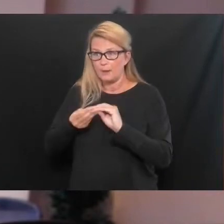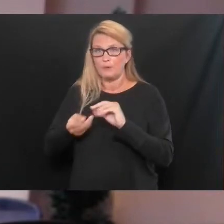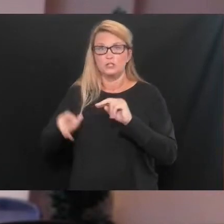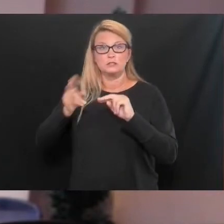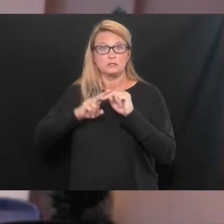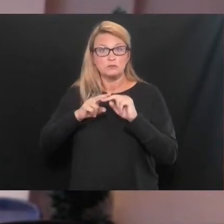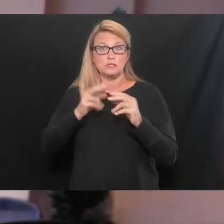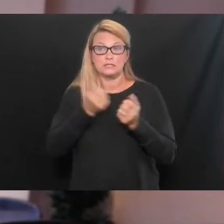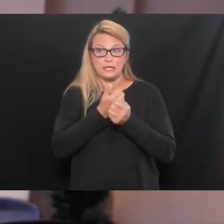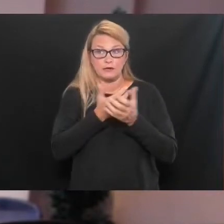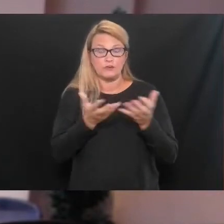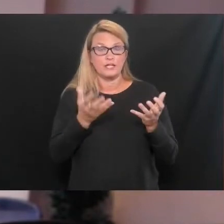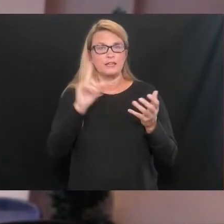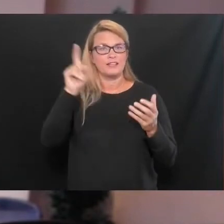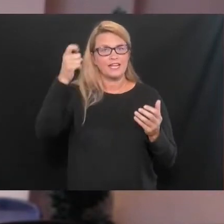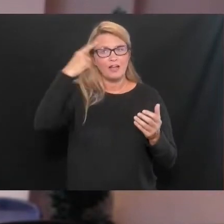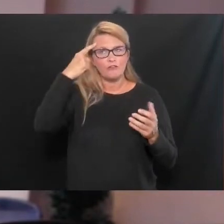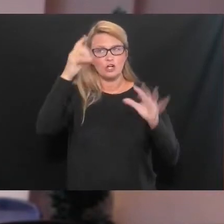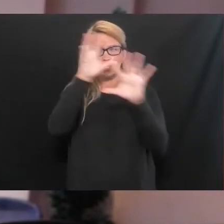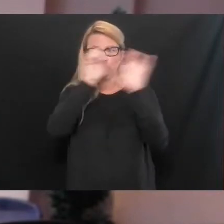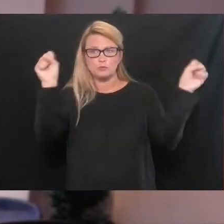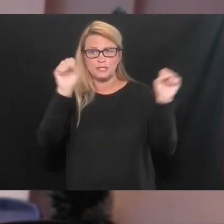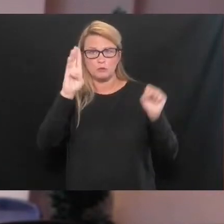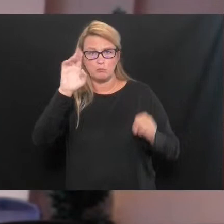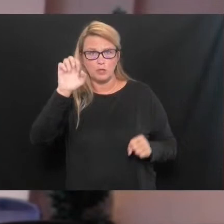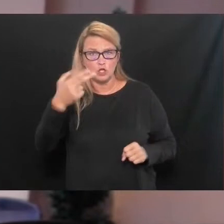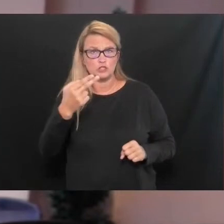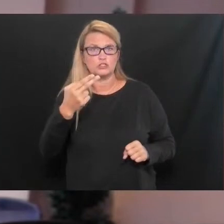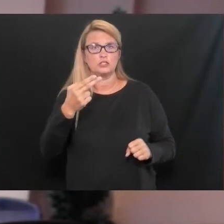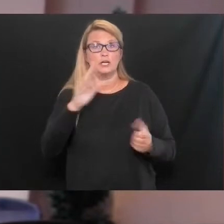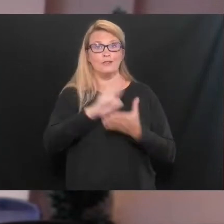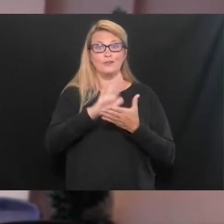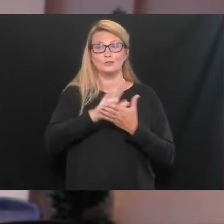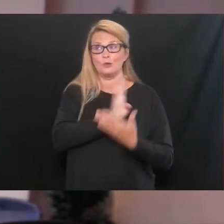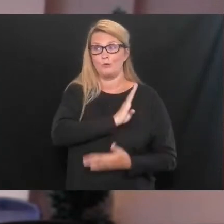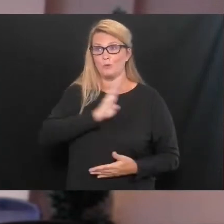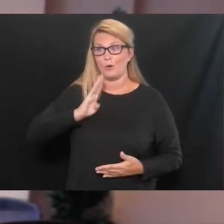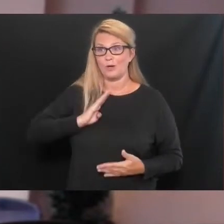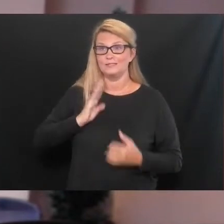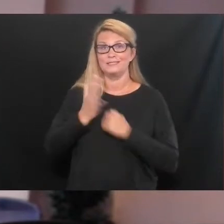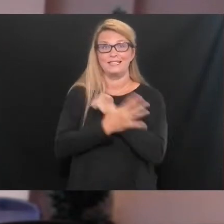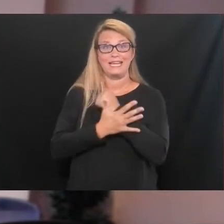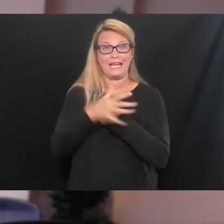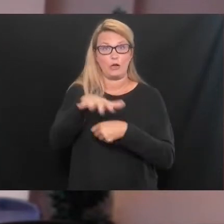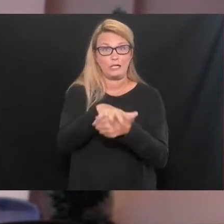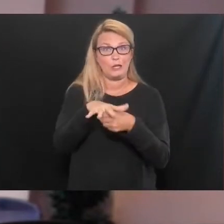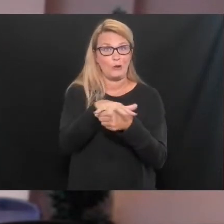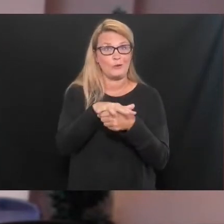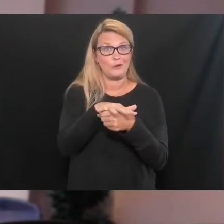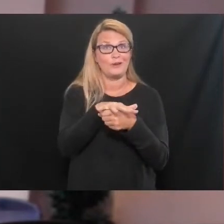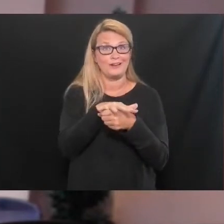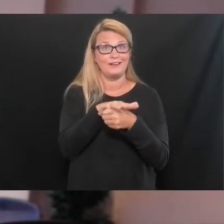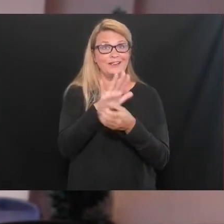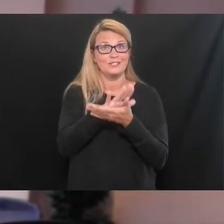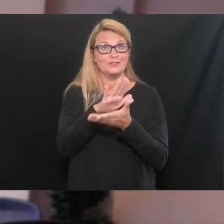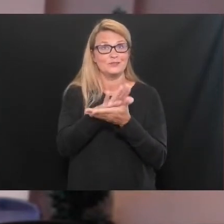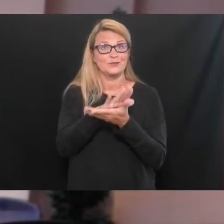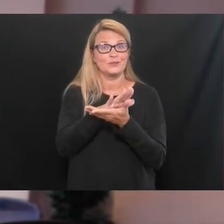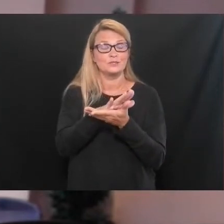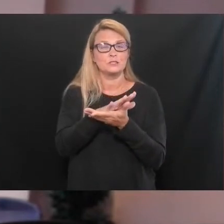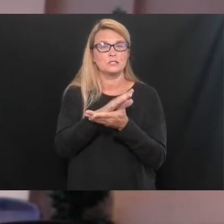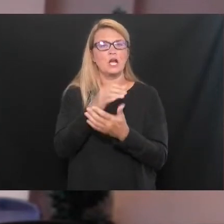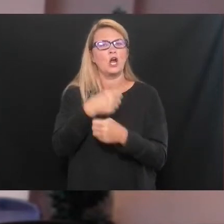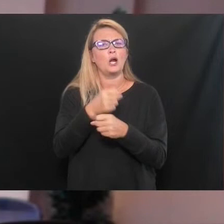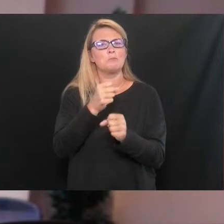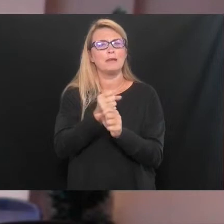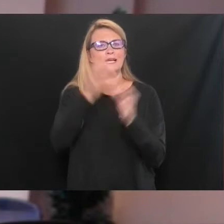governor and Superintendent Birch and the school boards, the county school boards, are making the decisions they feel are right